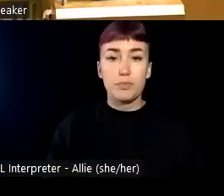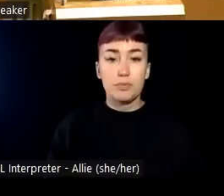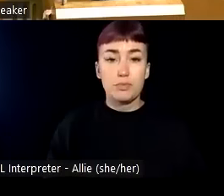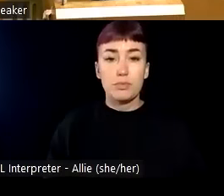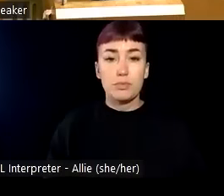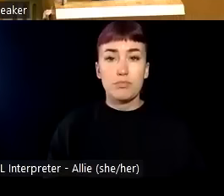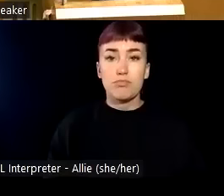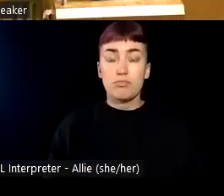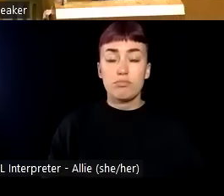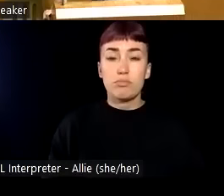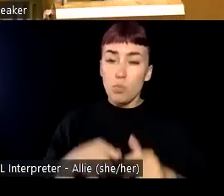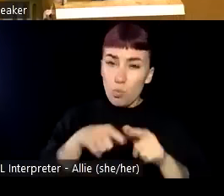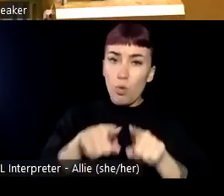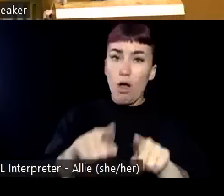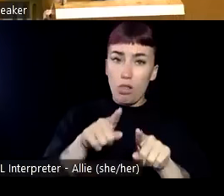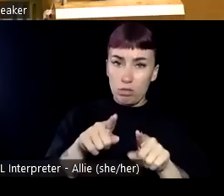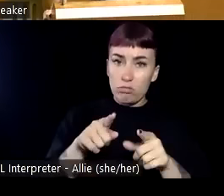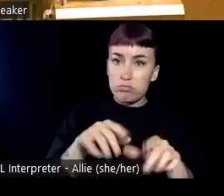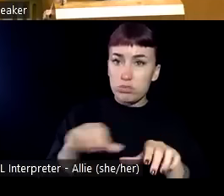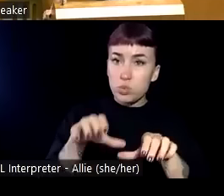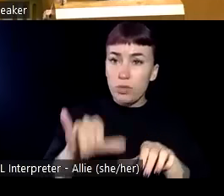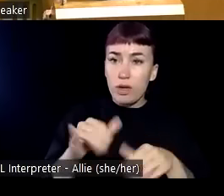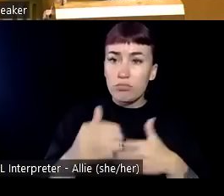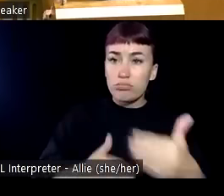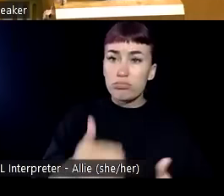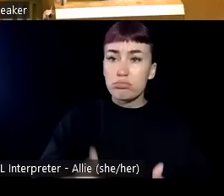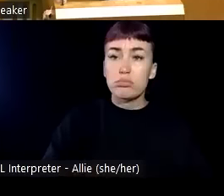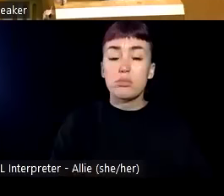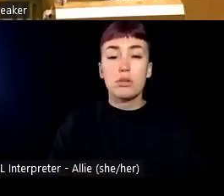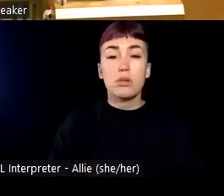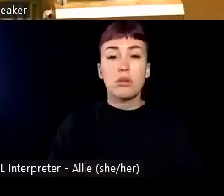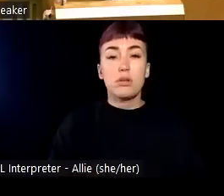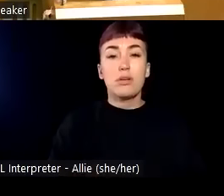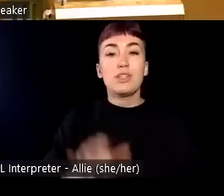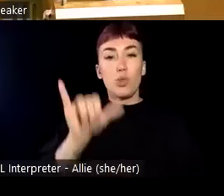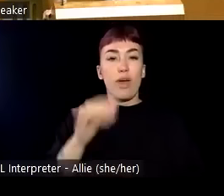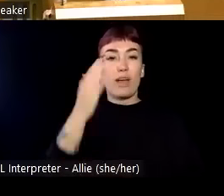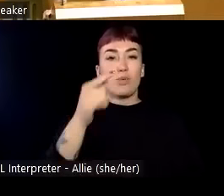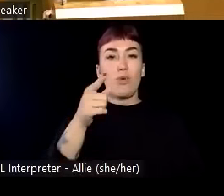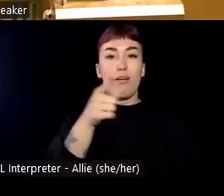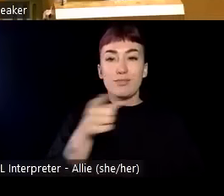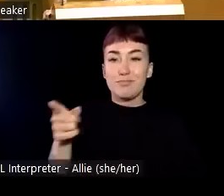as you do this. So that's why I'm subjecting all of you to this